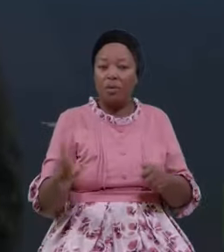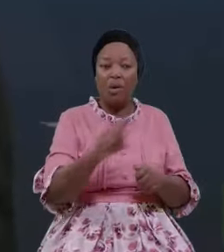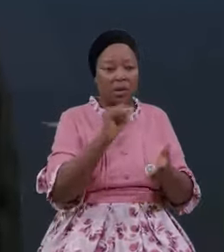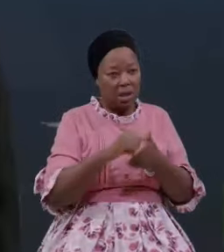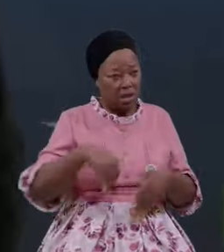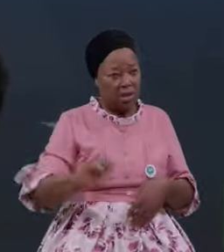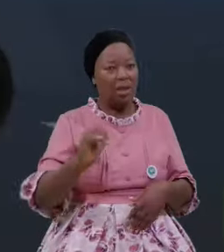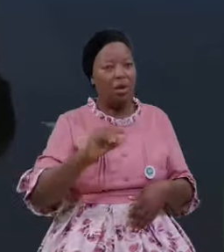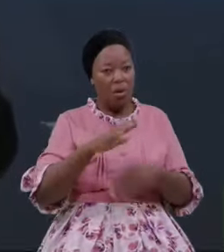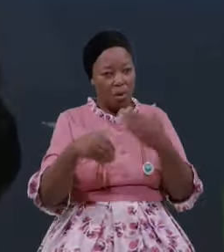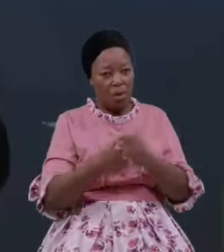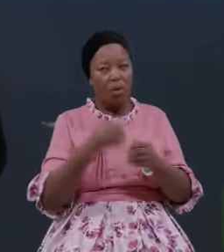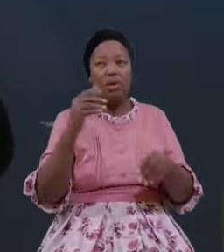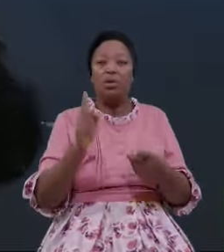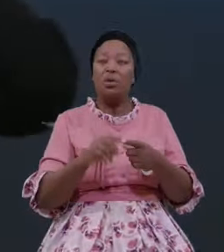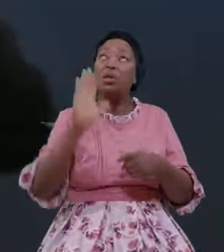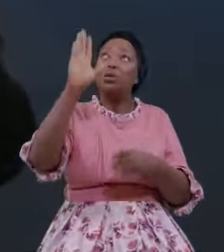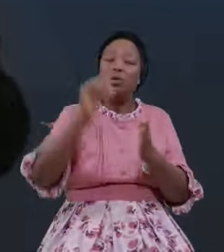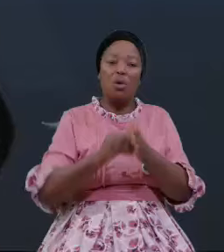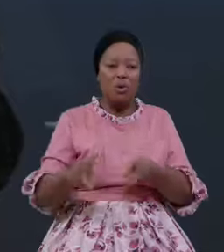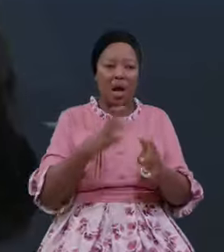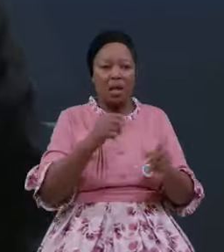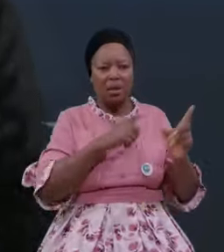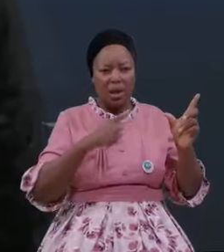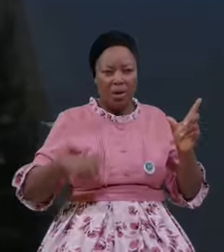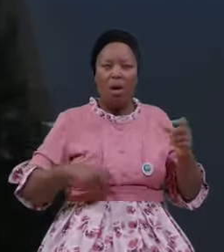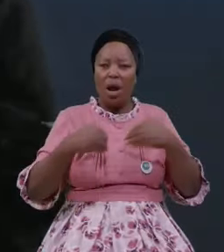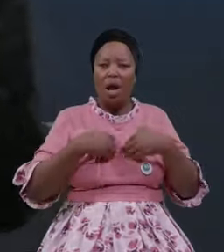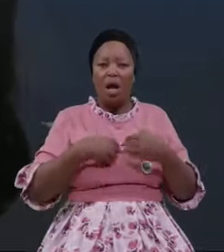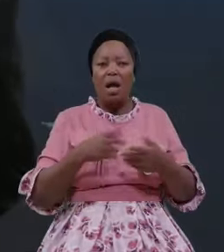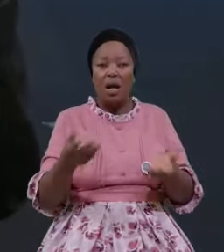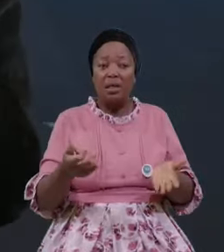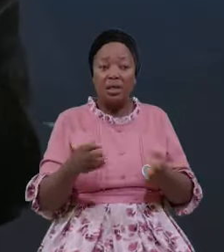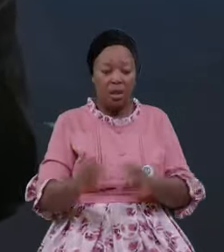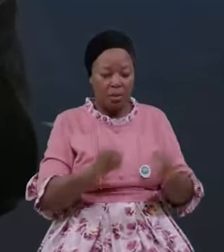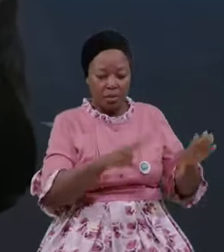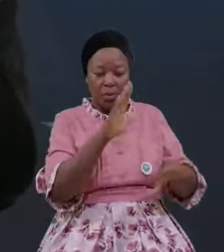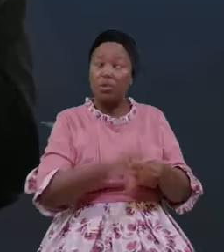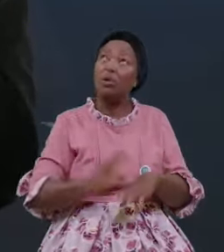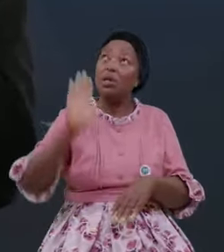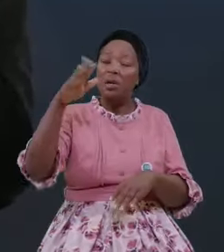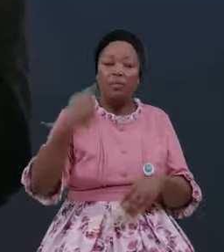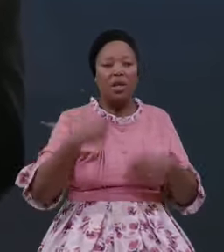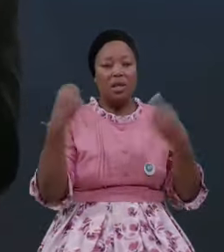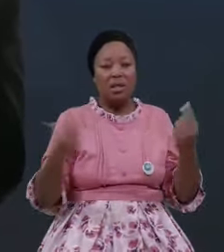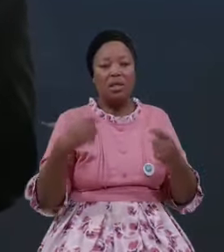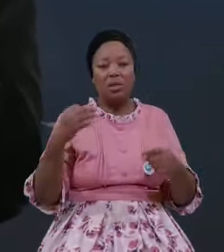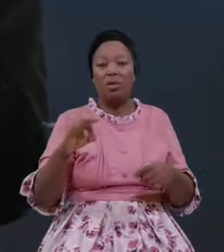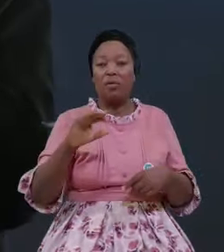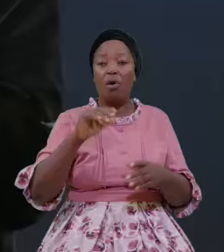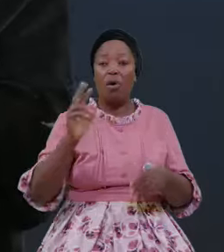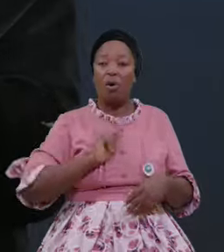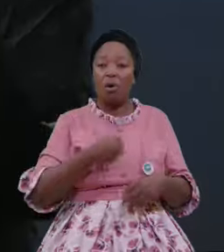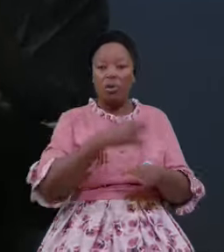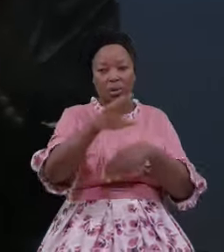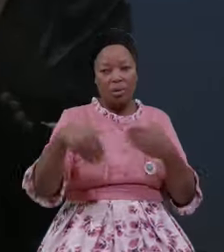own way. And the Lord has laid on him the iniquity of us all. Give